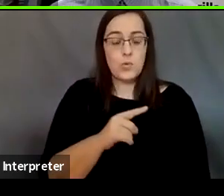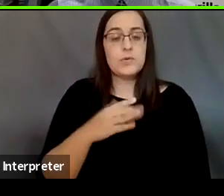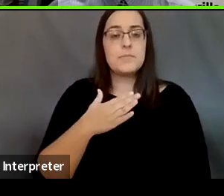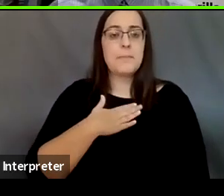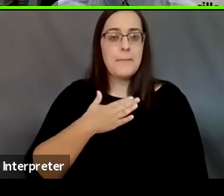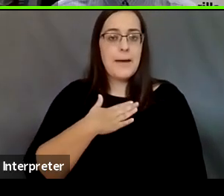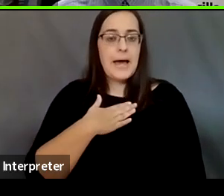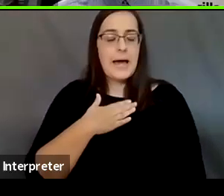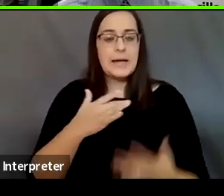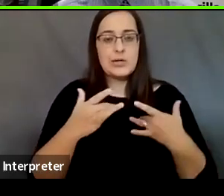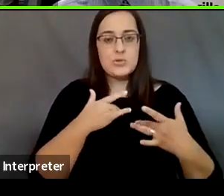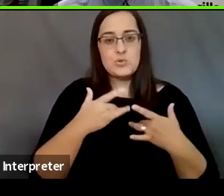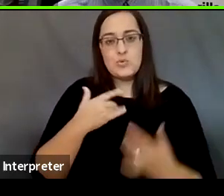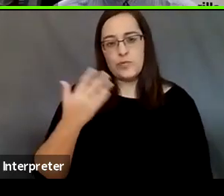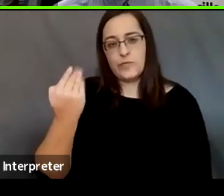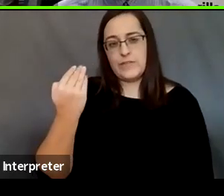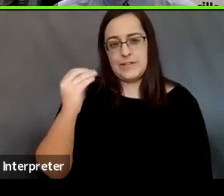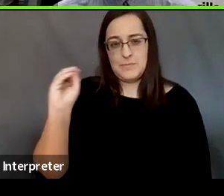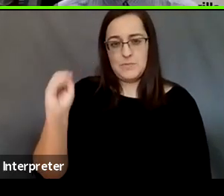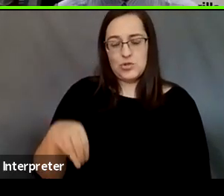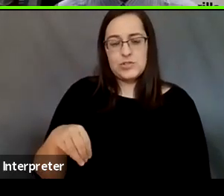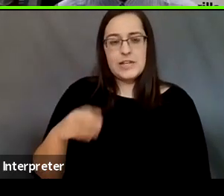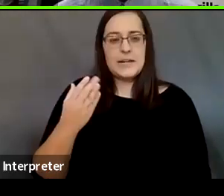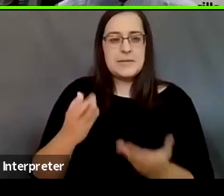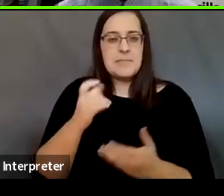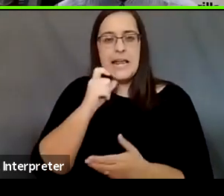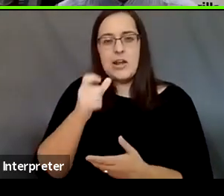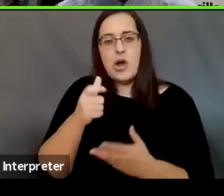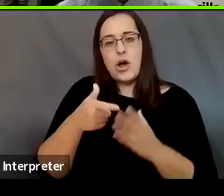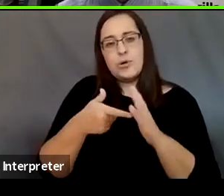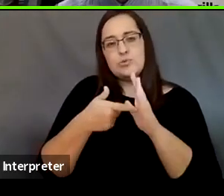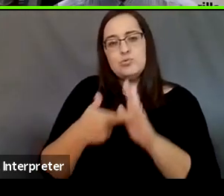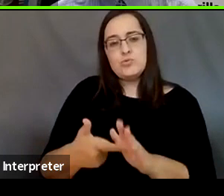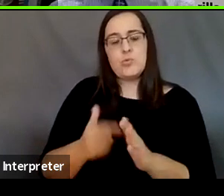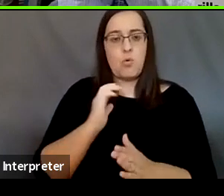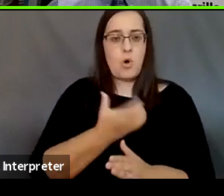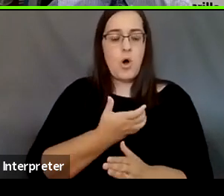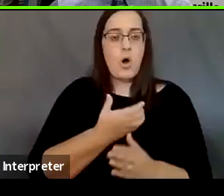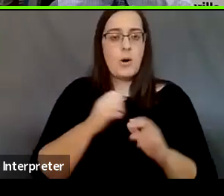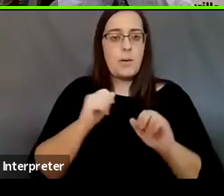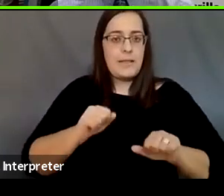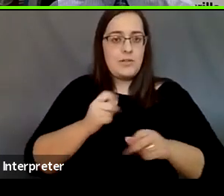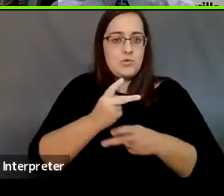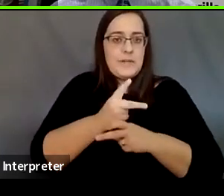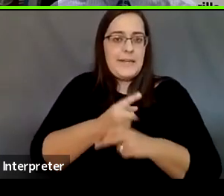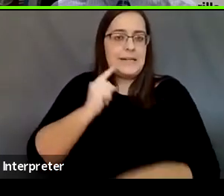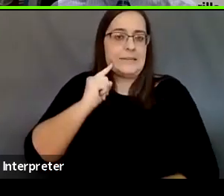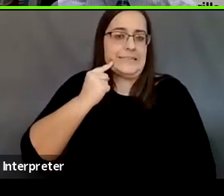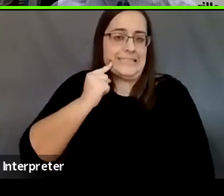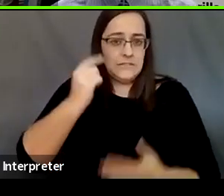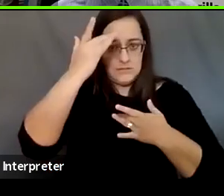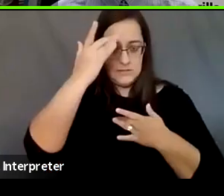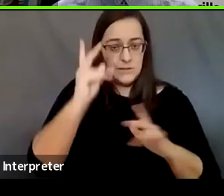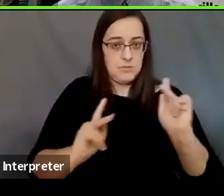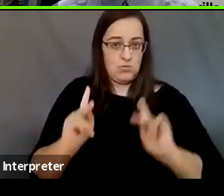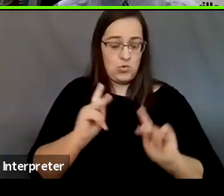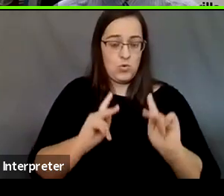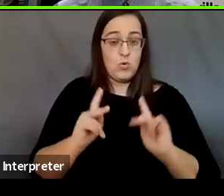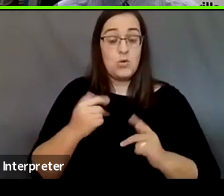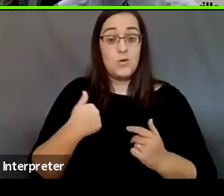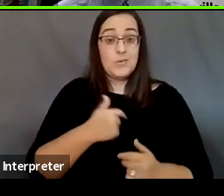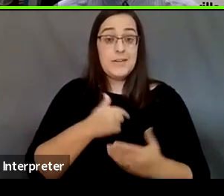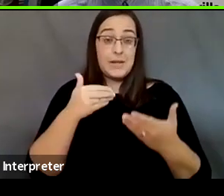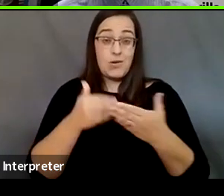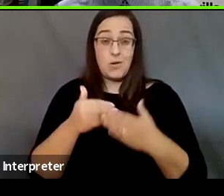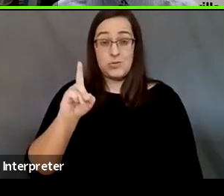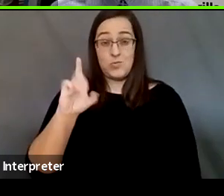concern is that 15% may not reflect our critical care capacity. And the problem is at Northwest, we have been at nearly 100%